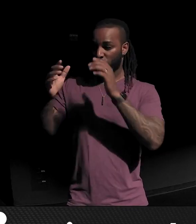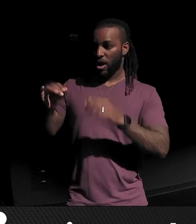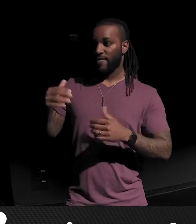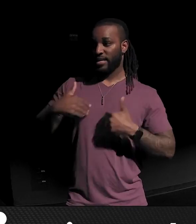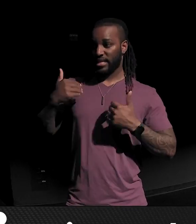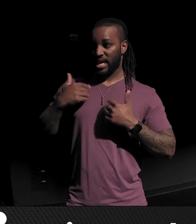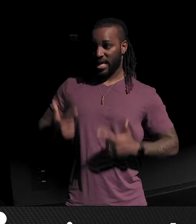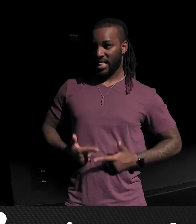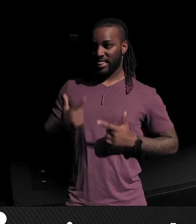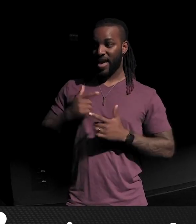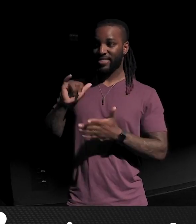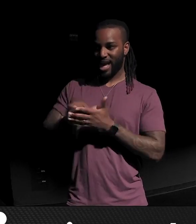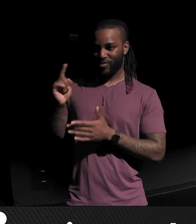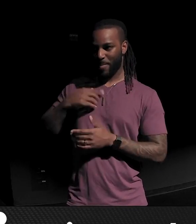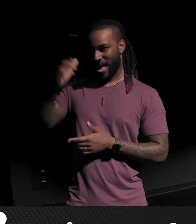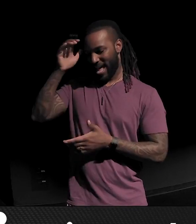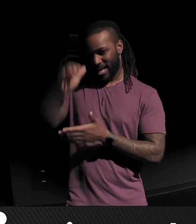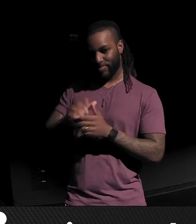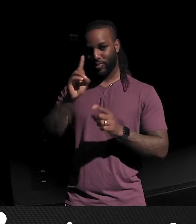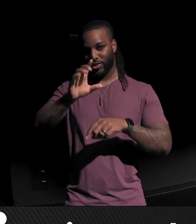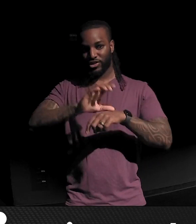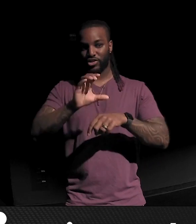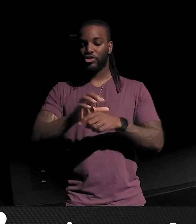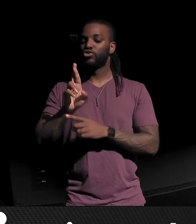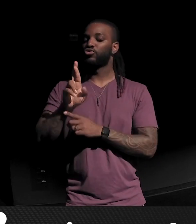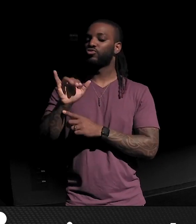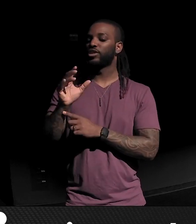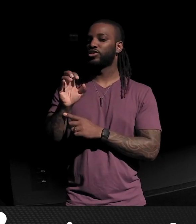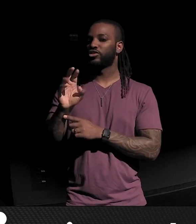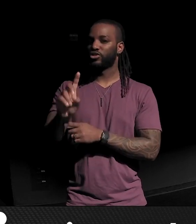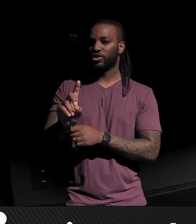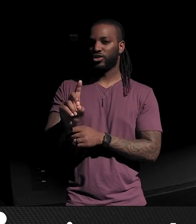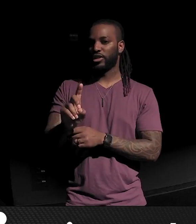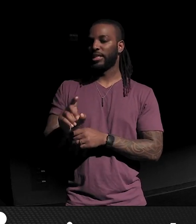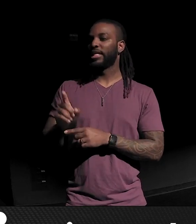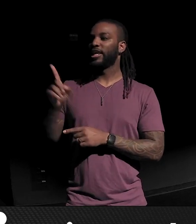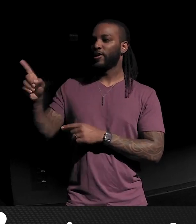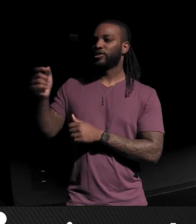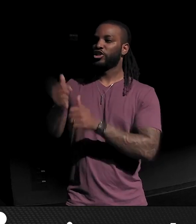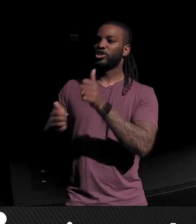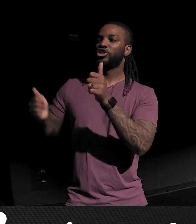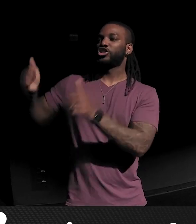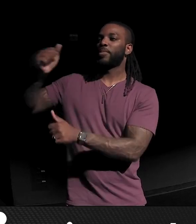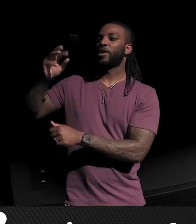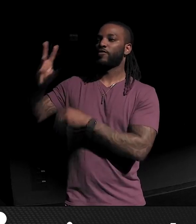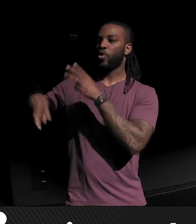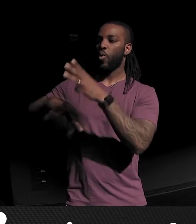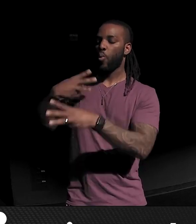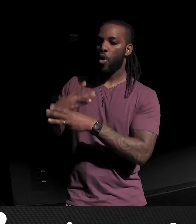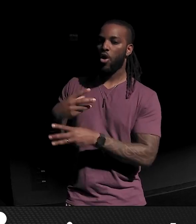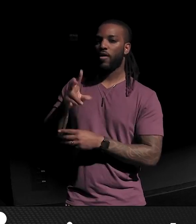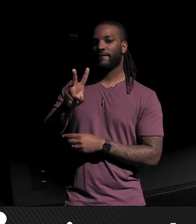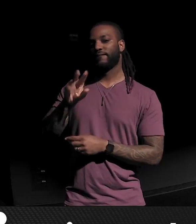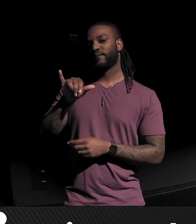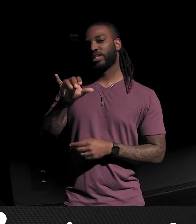came to know the Lord. Richard Havertzen, he was the U.S. Senate chaplain. He was the chairman of World Vision.